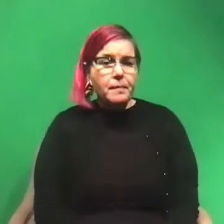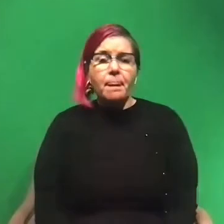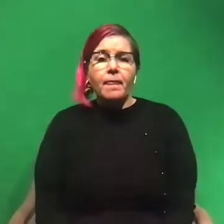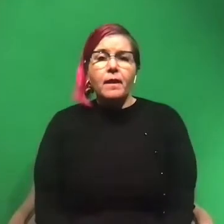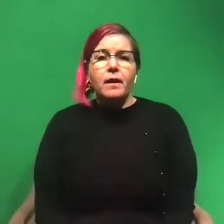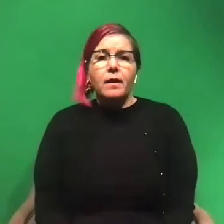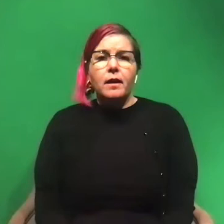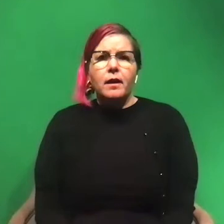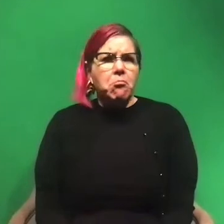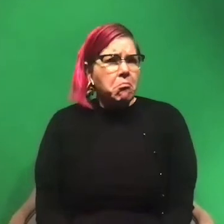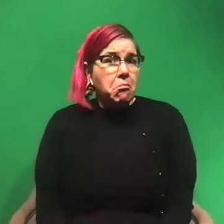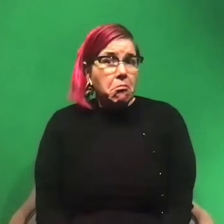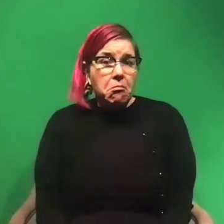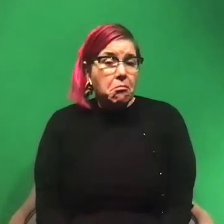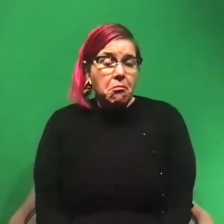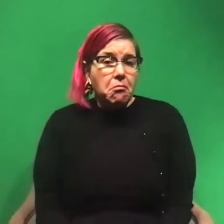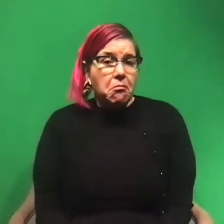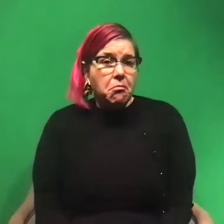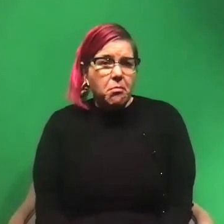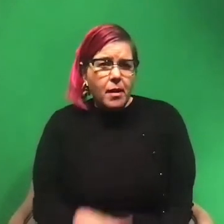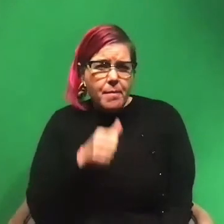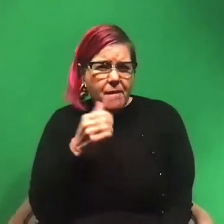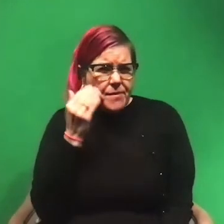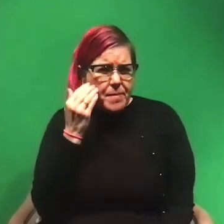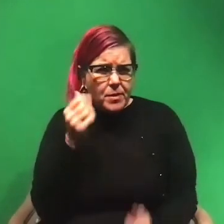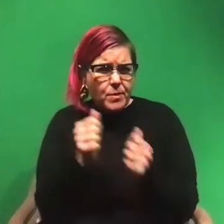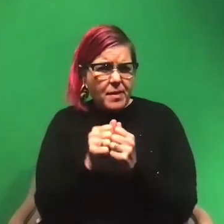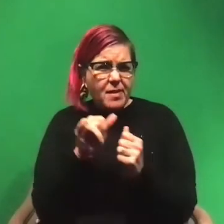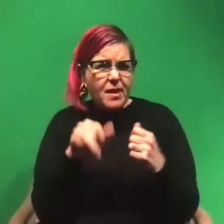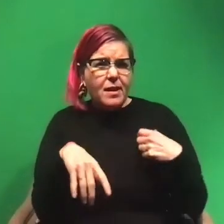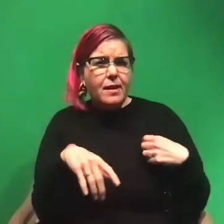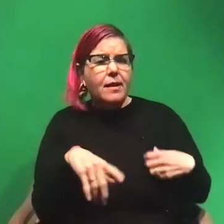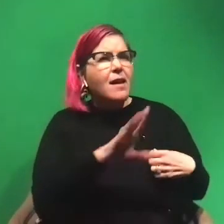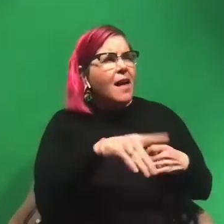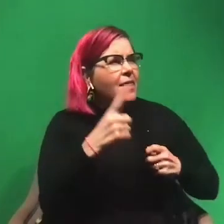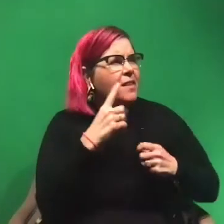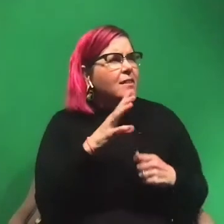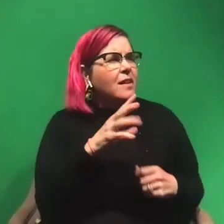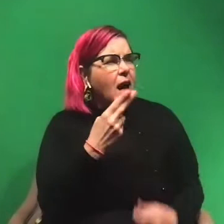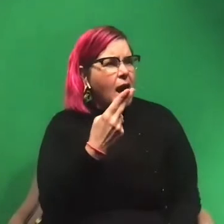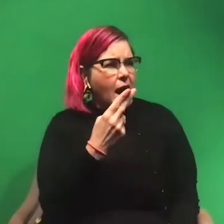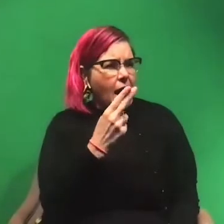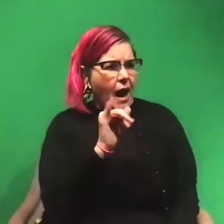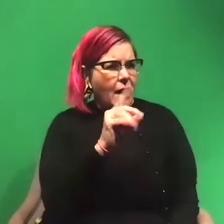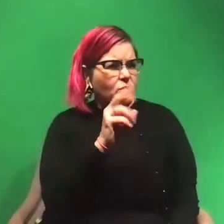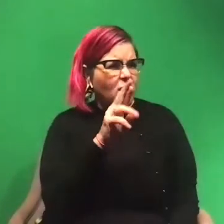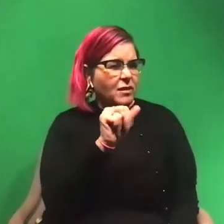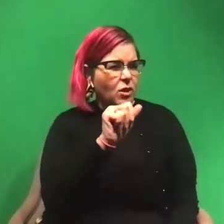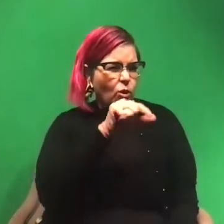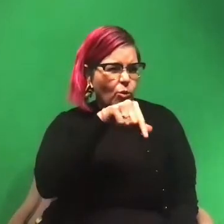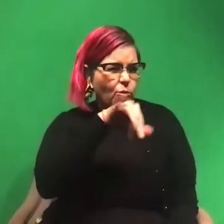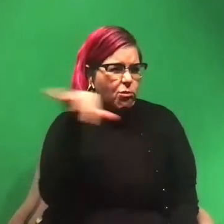I am not familiar with what exactly. I think is that the hydroquinone or